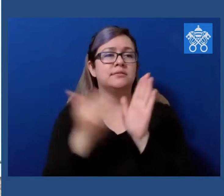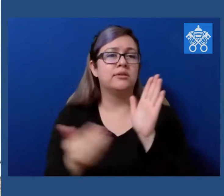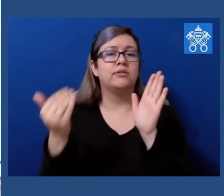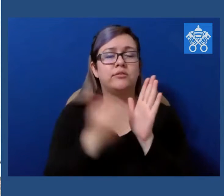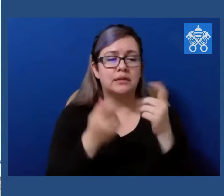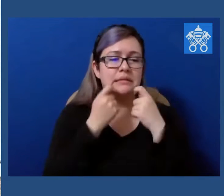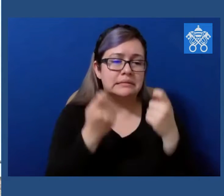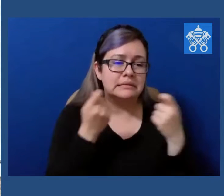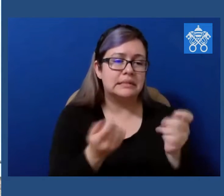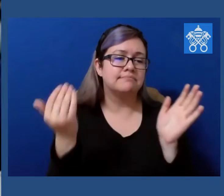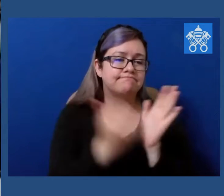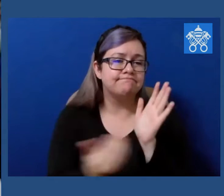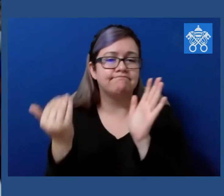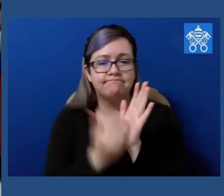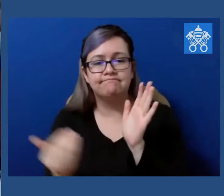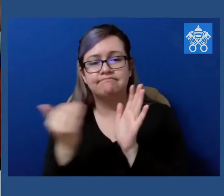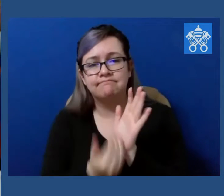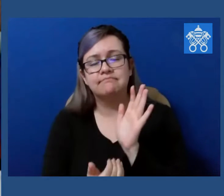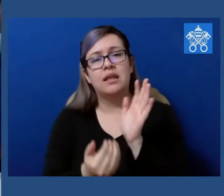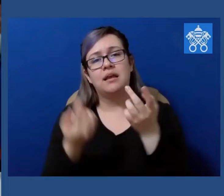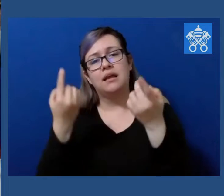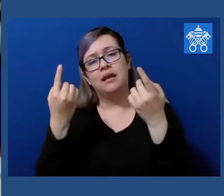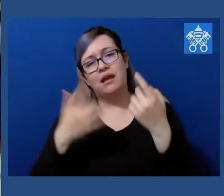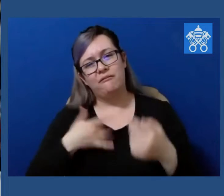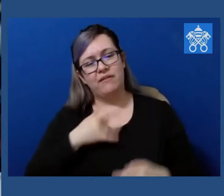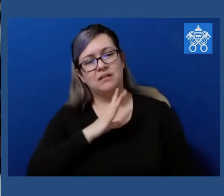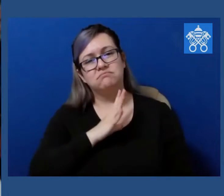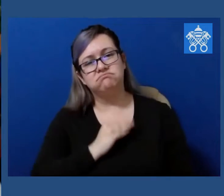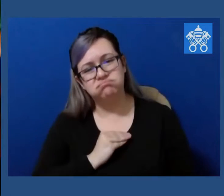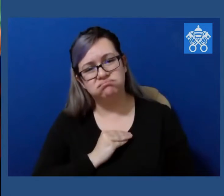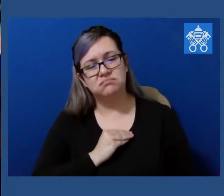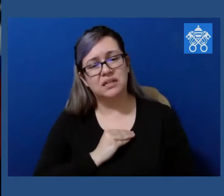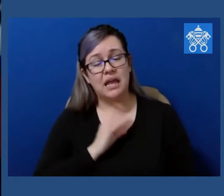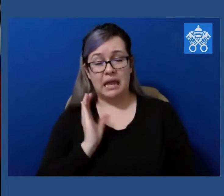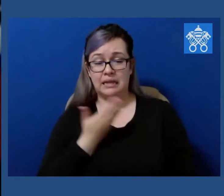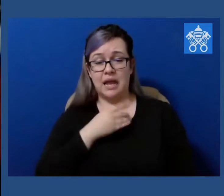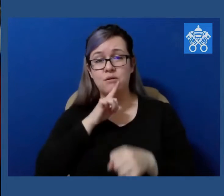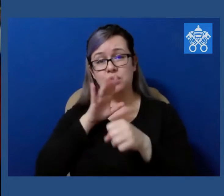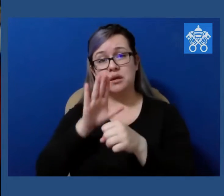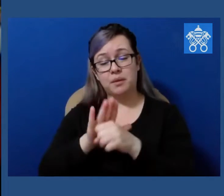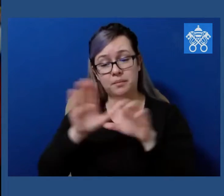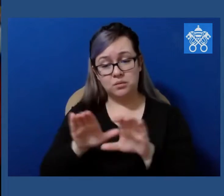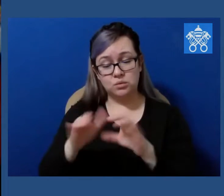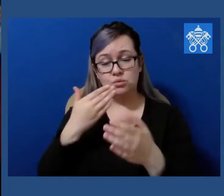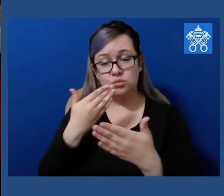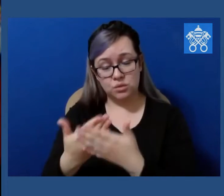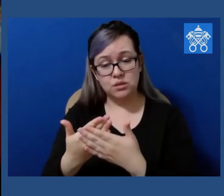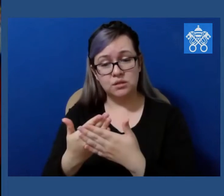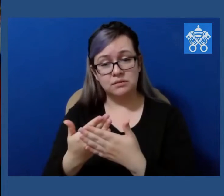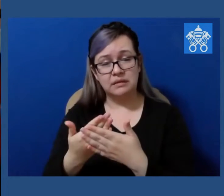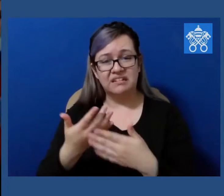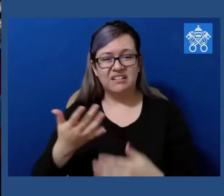same sins that we can become discouraged, and sometimes our commitment to do